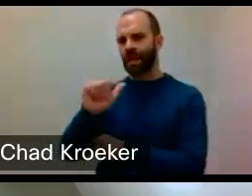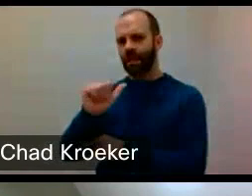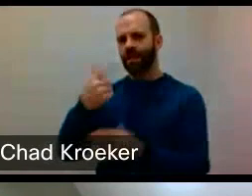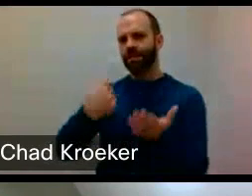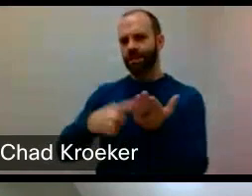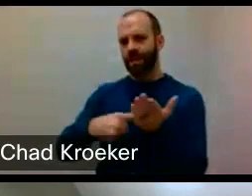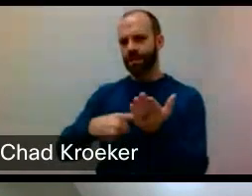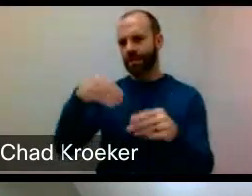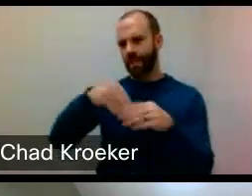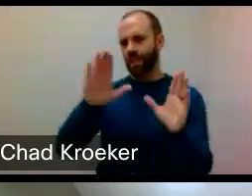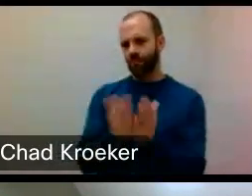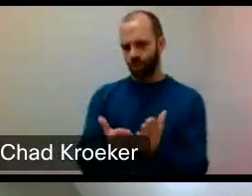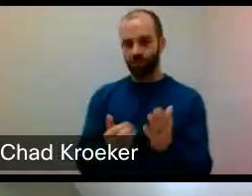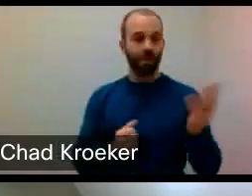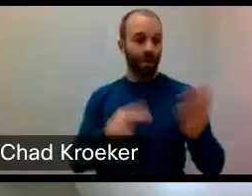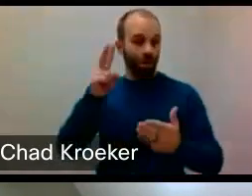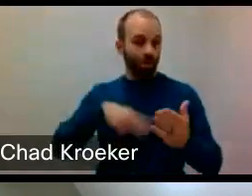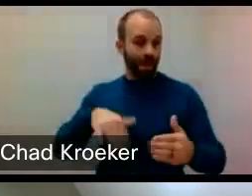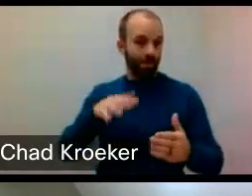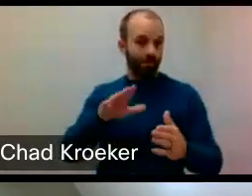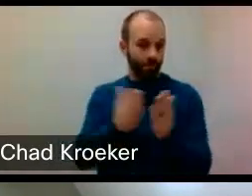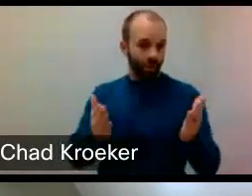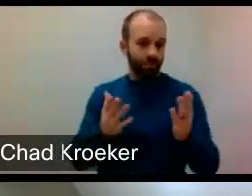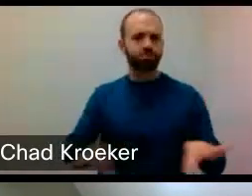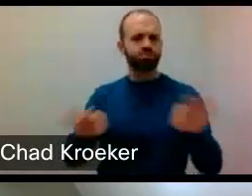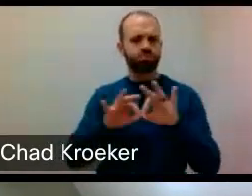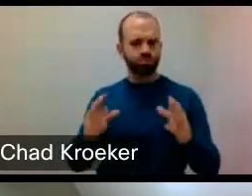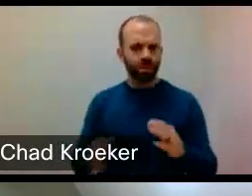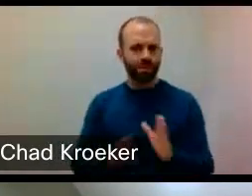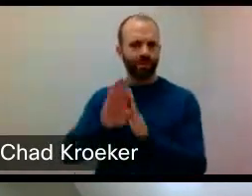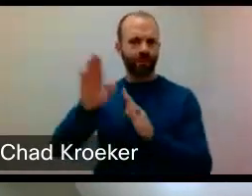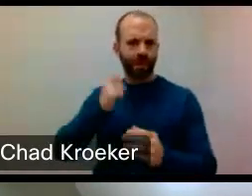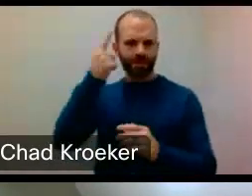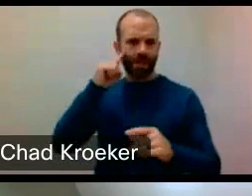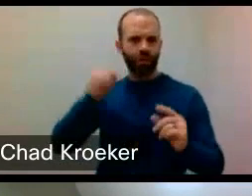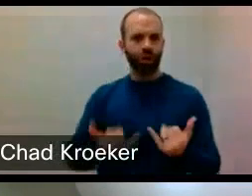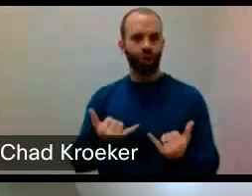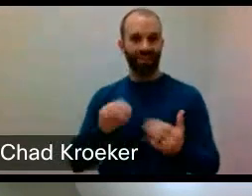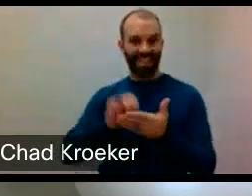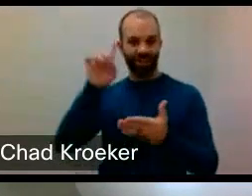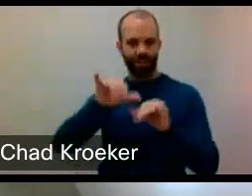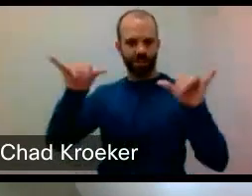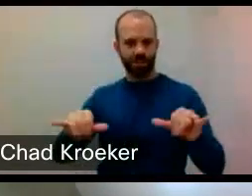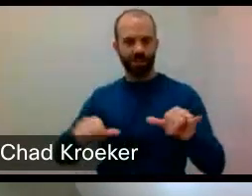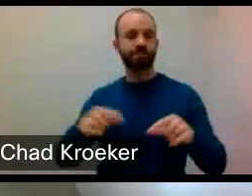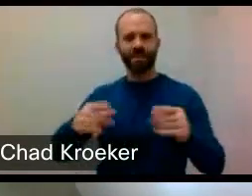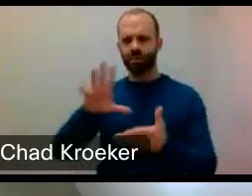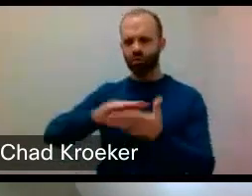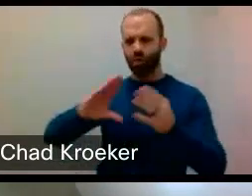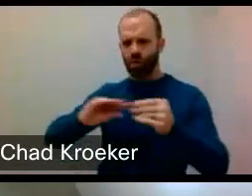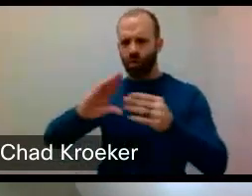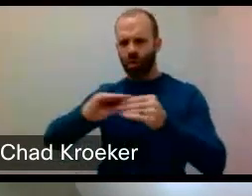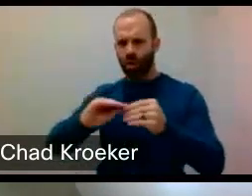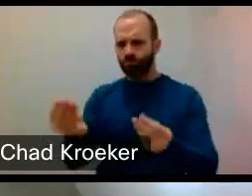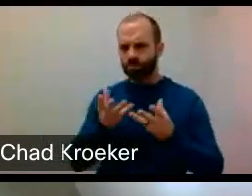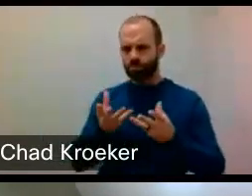book. Reading this book has significantly developed my understanding of our current education system. These stories have made me realize that a lot